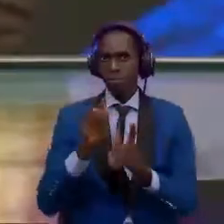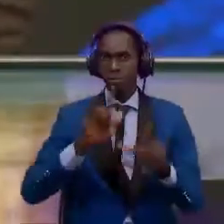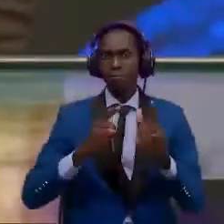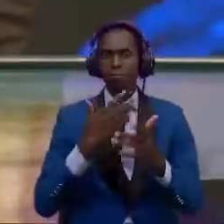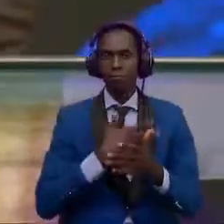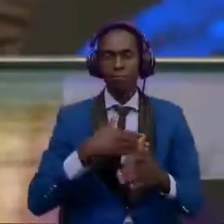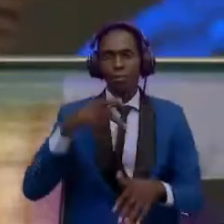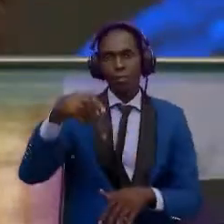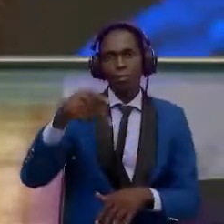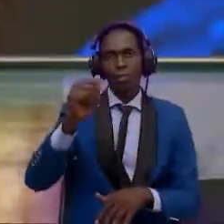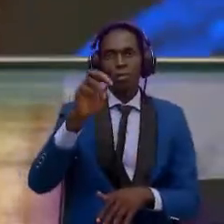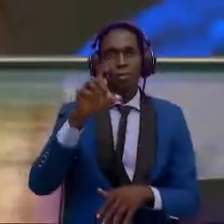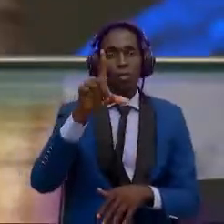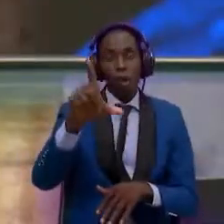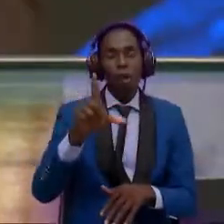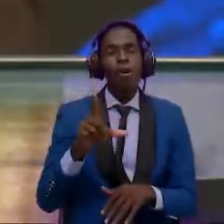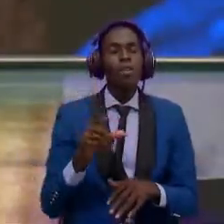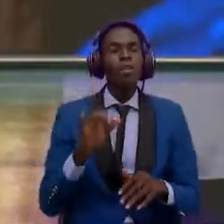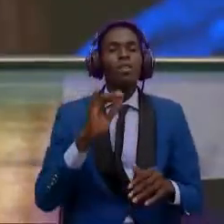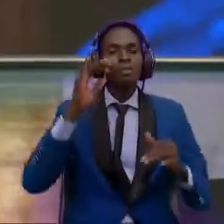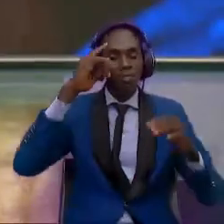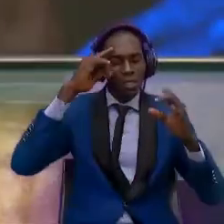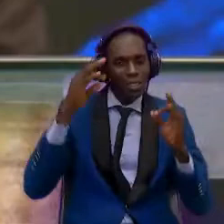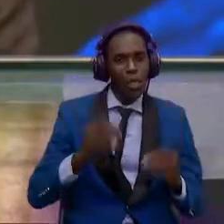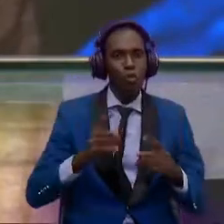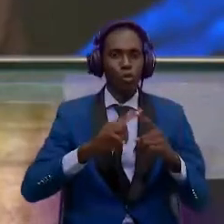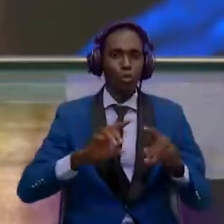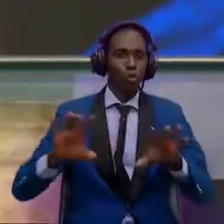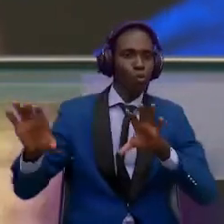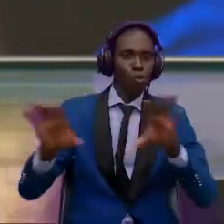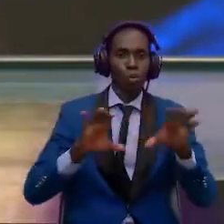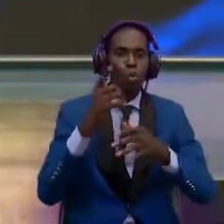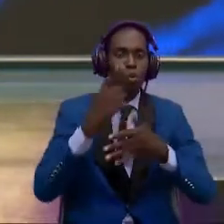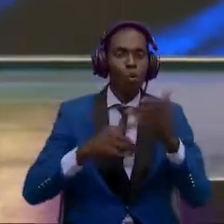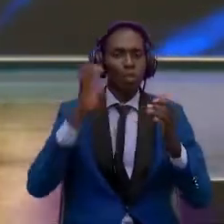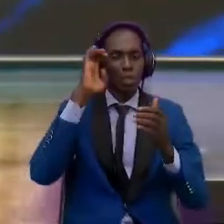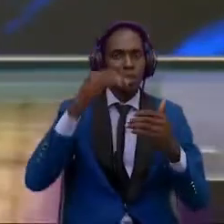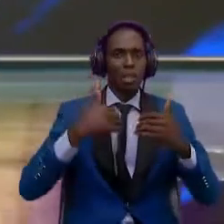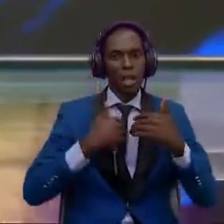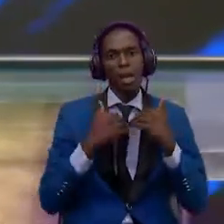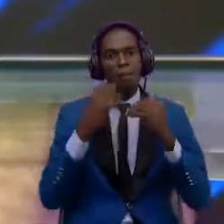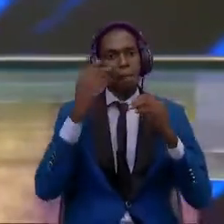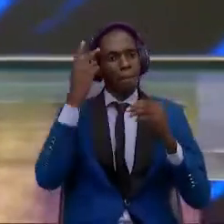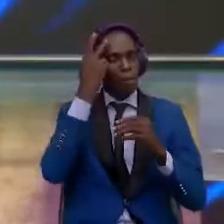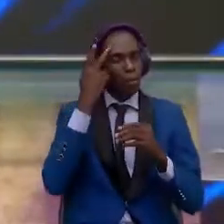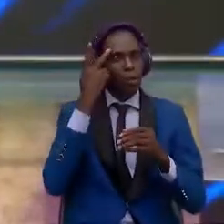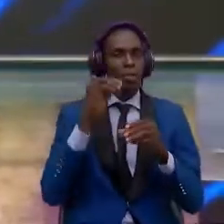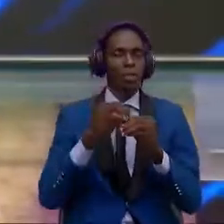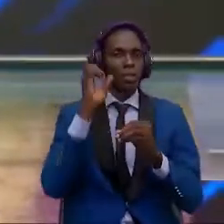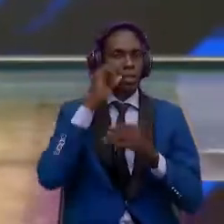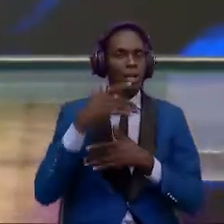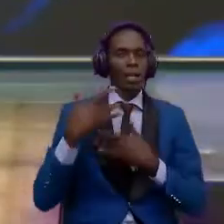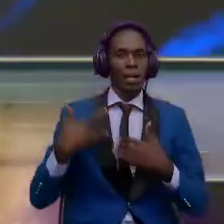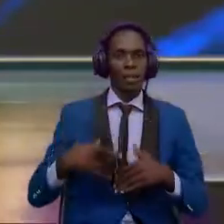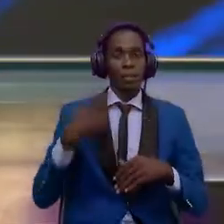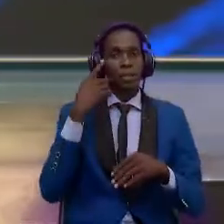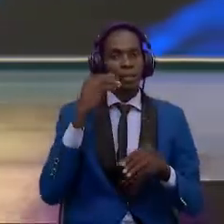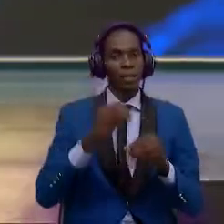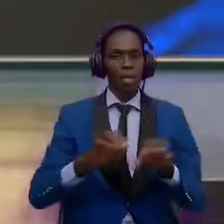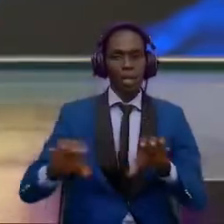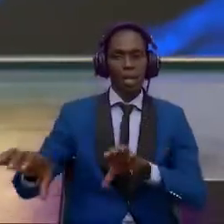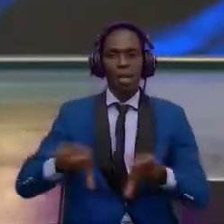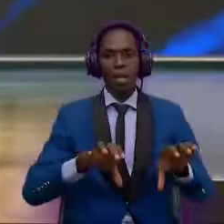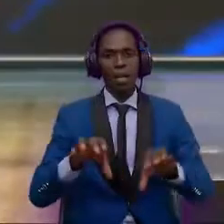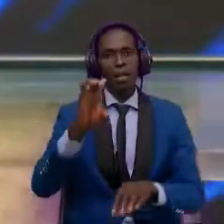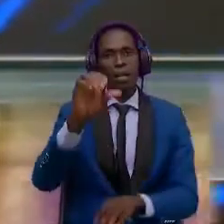and he was going to fulfill that purpose. And what's the purpose? Acts of the Apostles, chapter 26, and